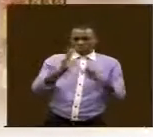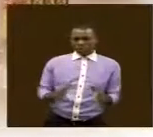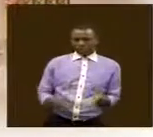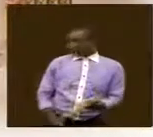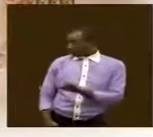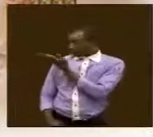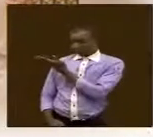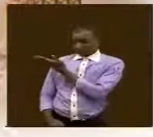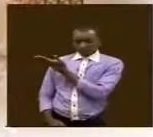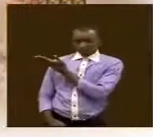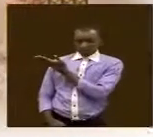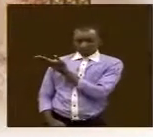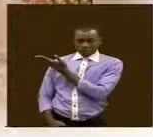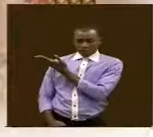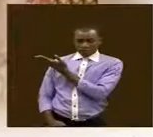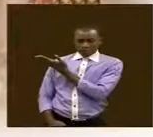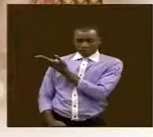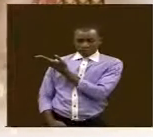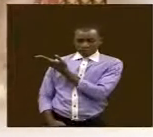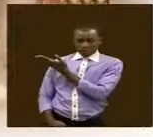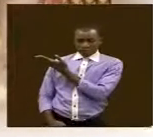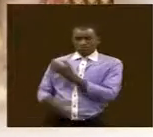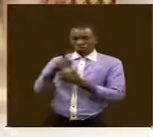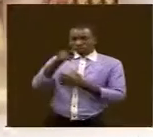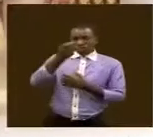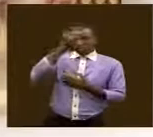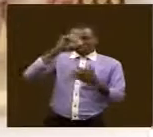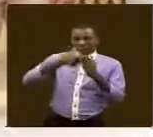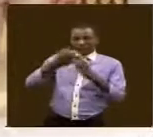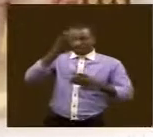trying to understand how diseases are spread